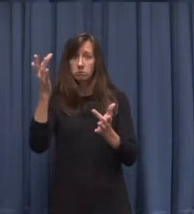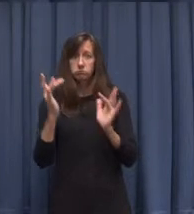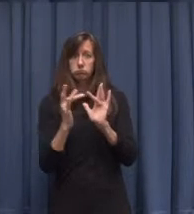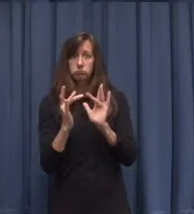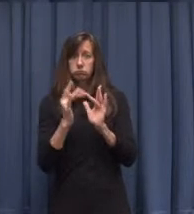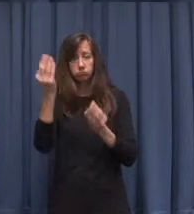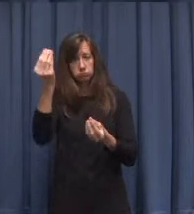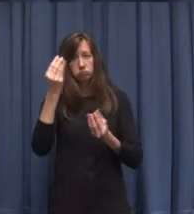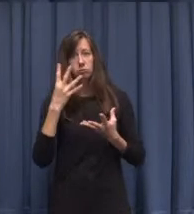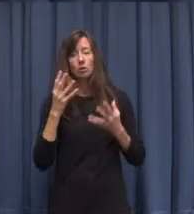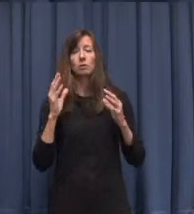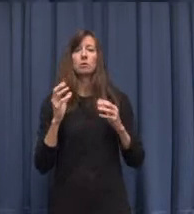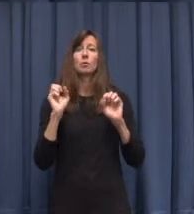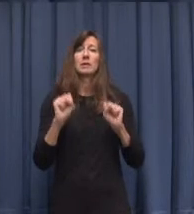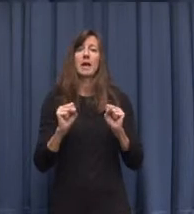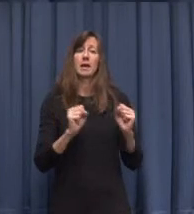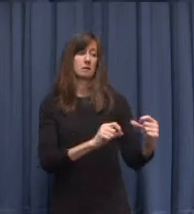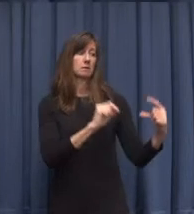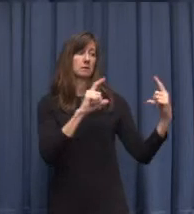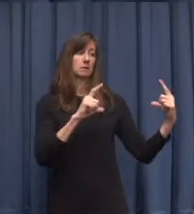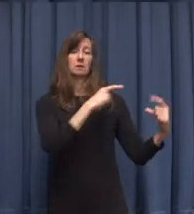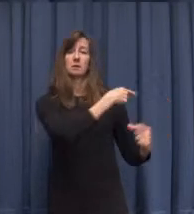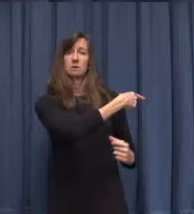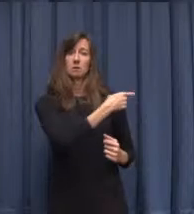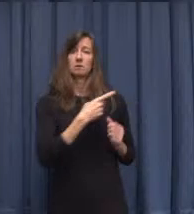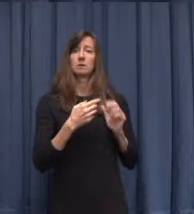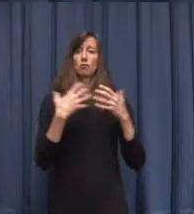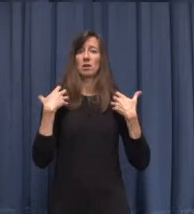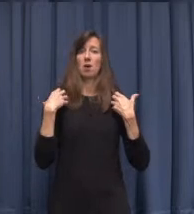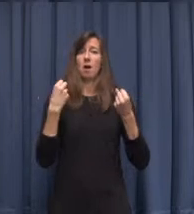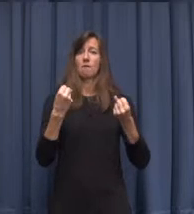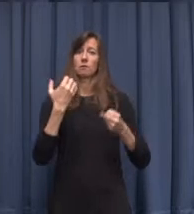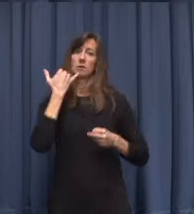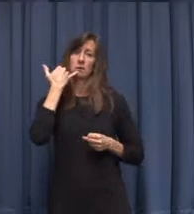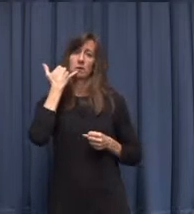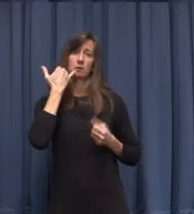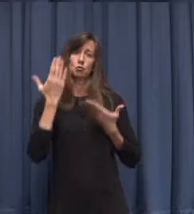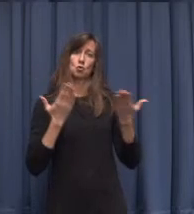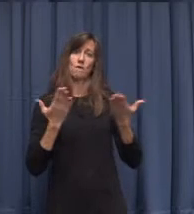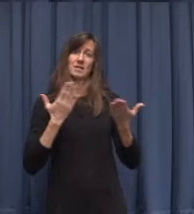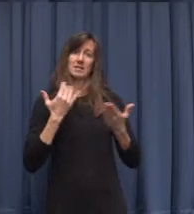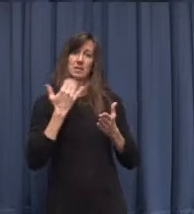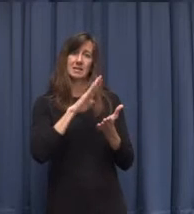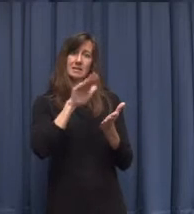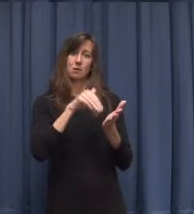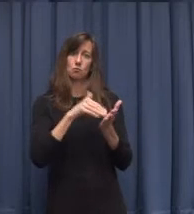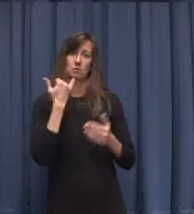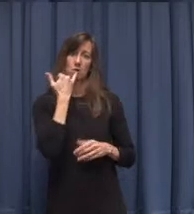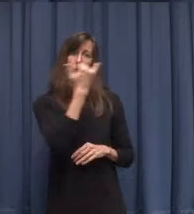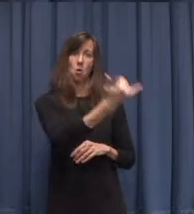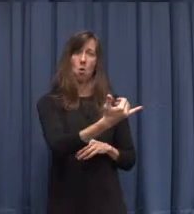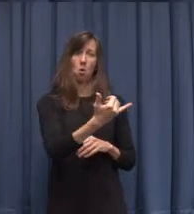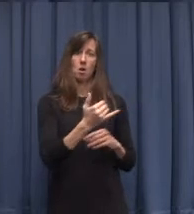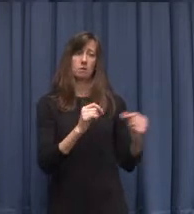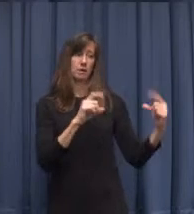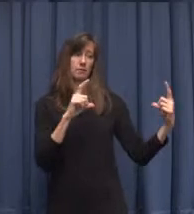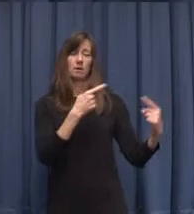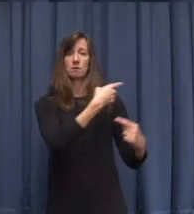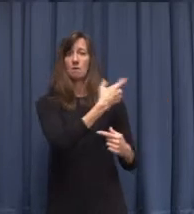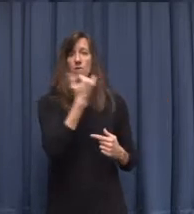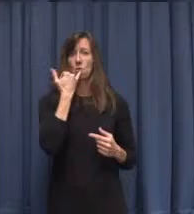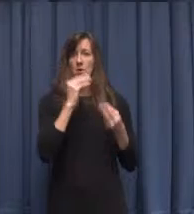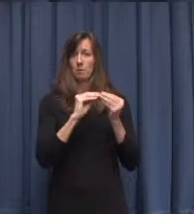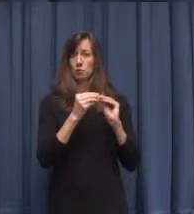And thank you, sir. That's up on the screen as well right now. Any questions about our different departments and